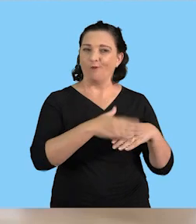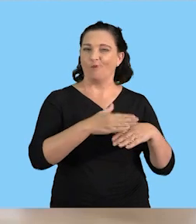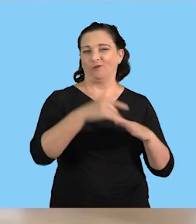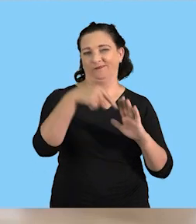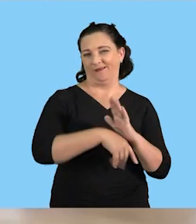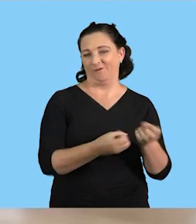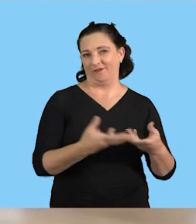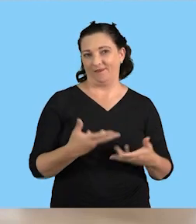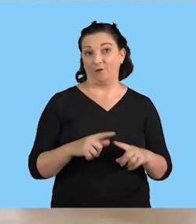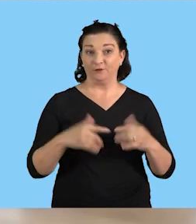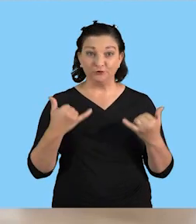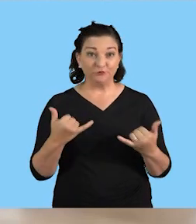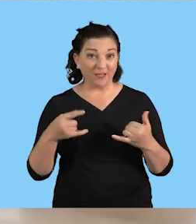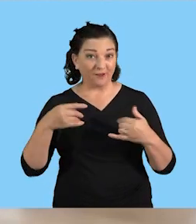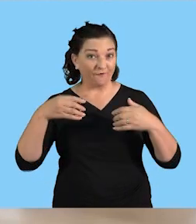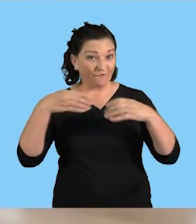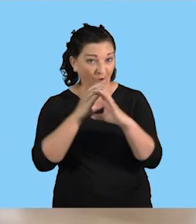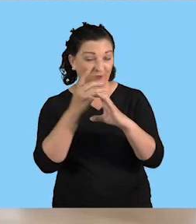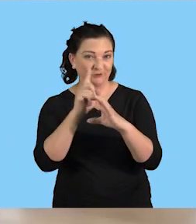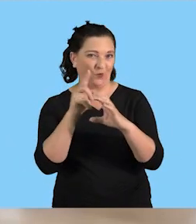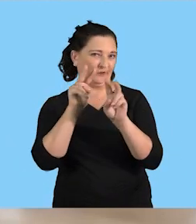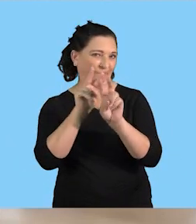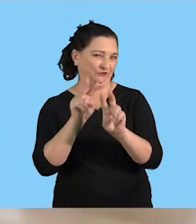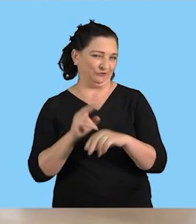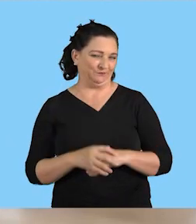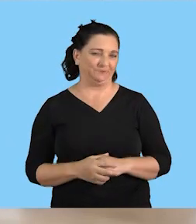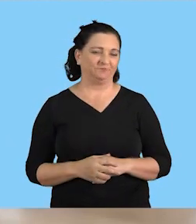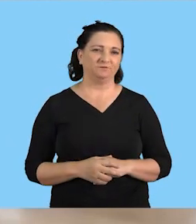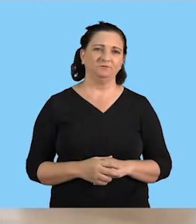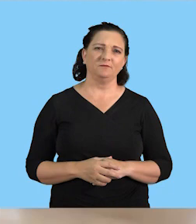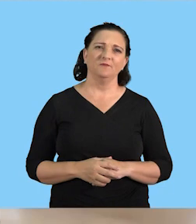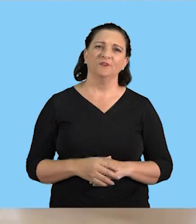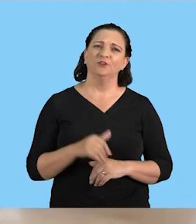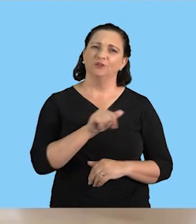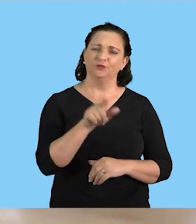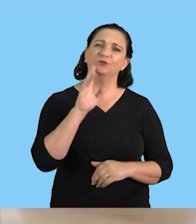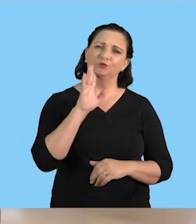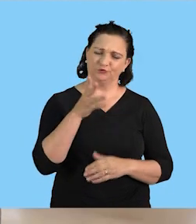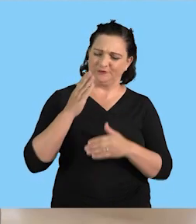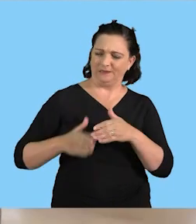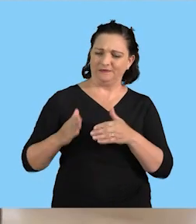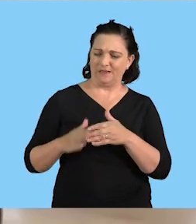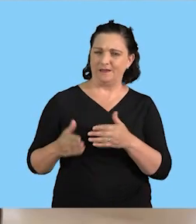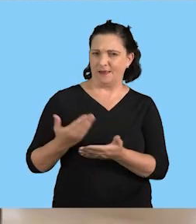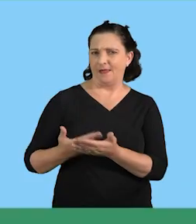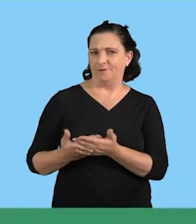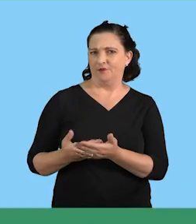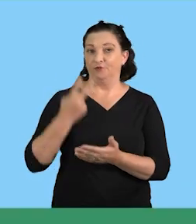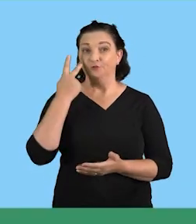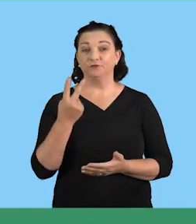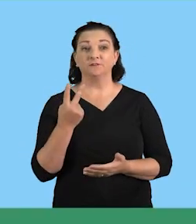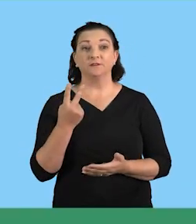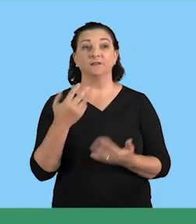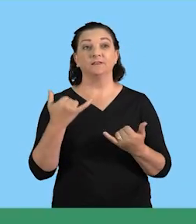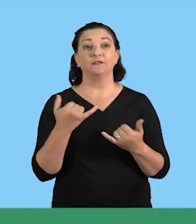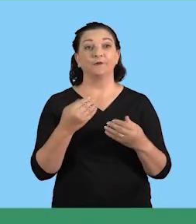our focus is on visual aids for today's lesson. So by the end of this lesson, you should be able to advise businesses